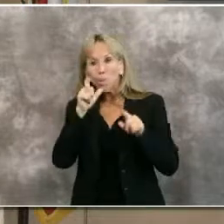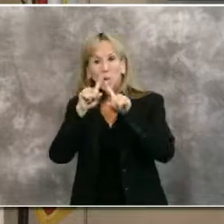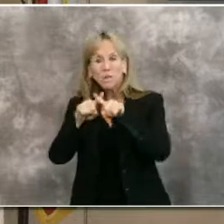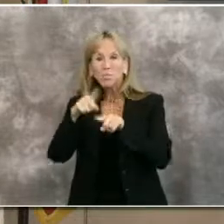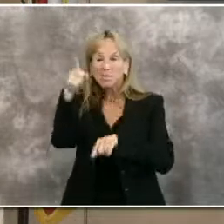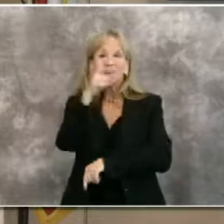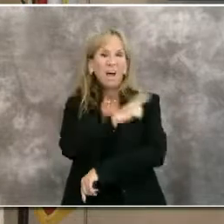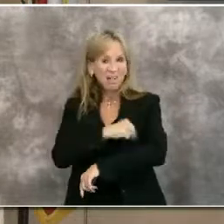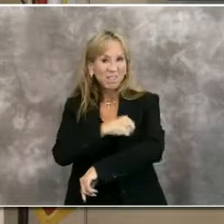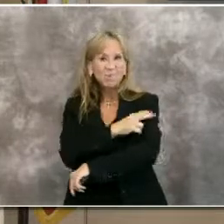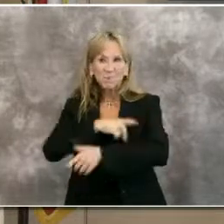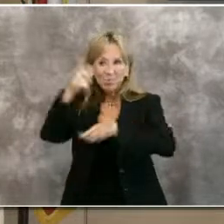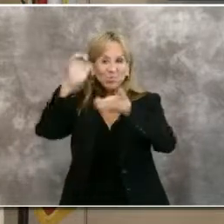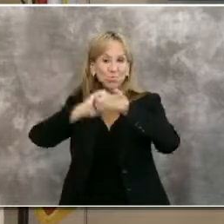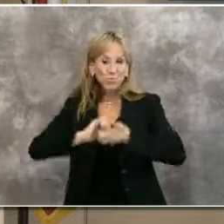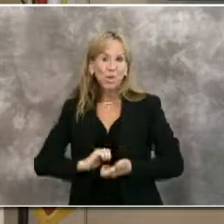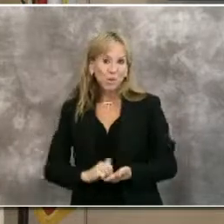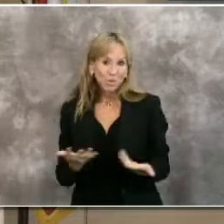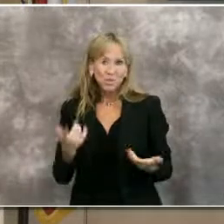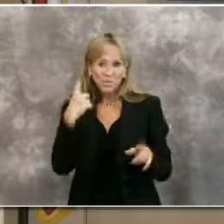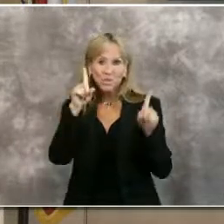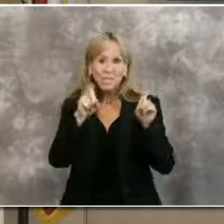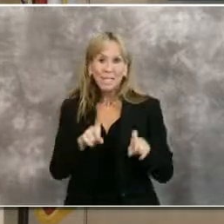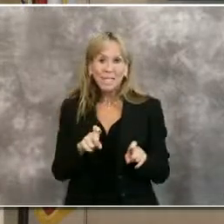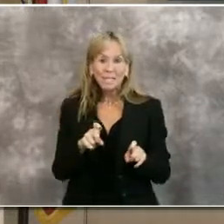are doing testing, and then, of course, the commercial labs.